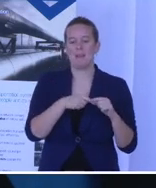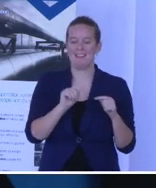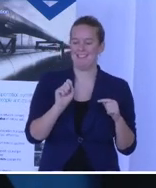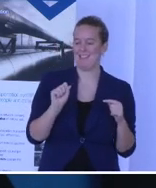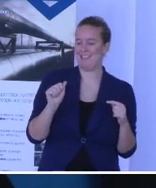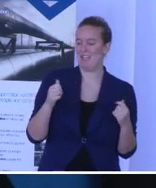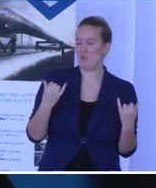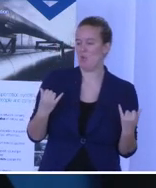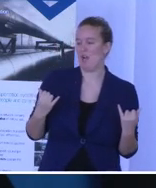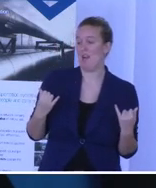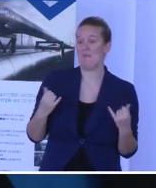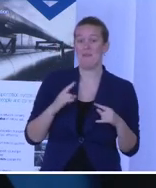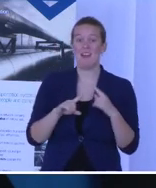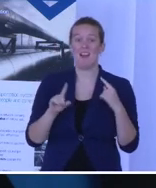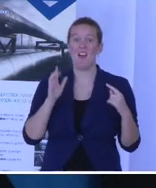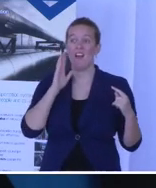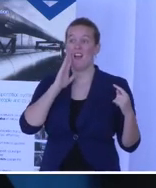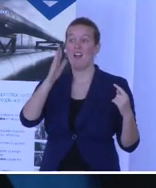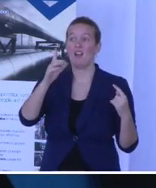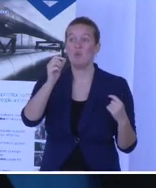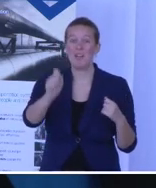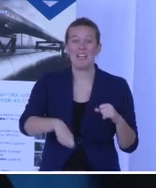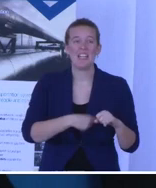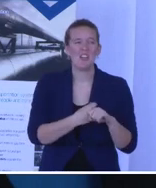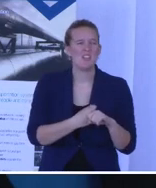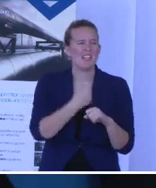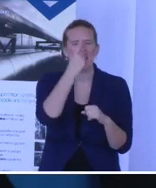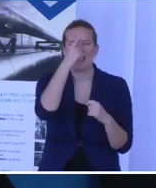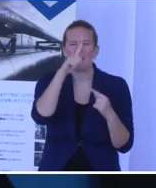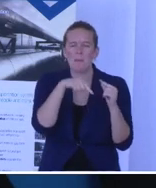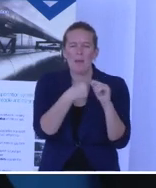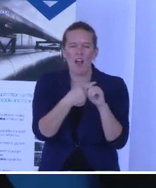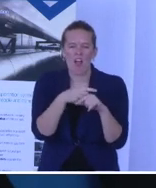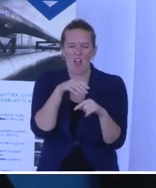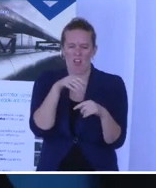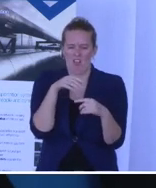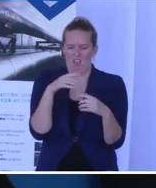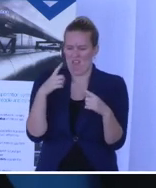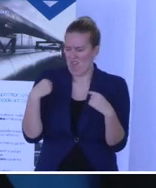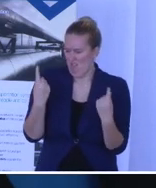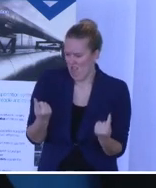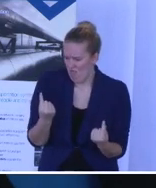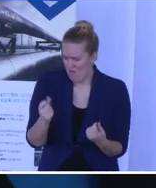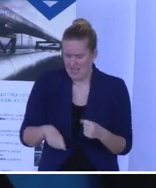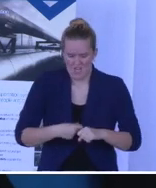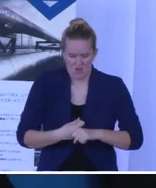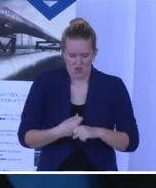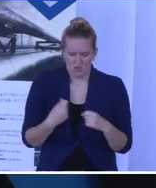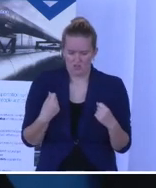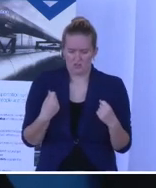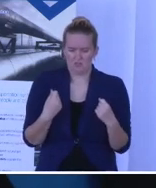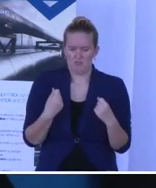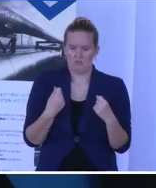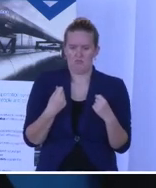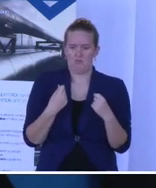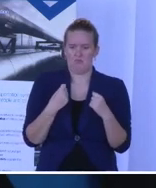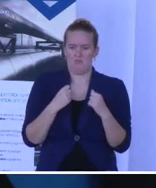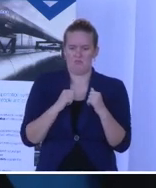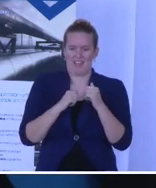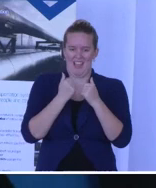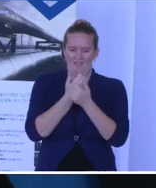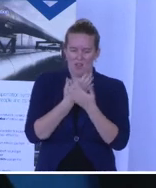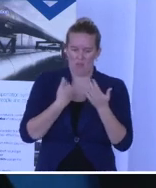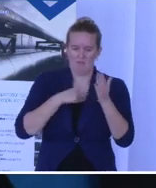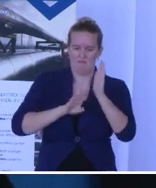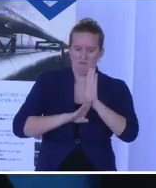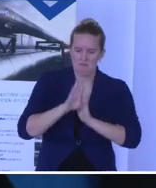20 years, think of the architecture that we have built to advance the security of our